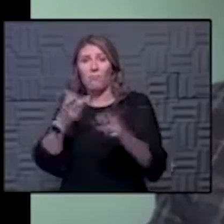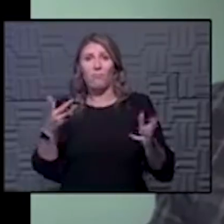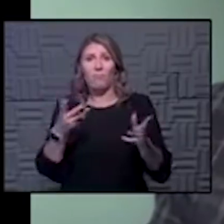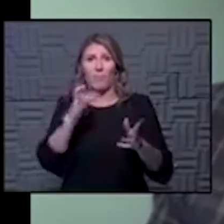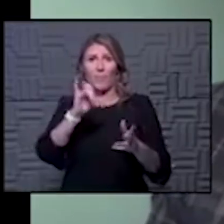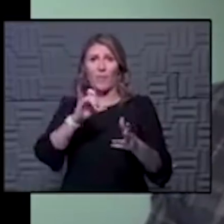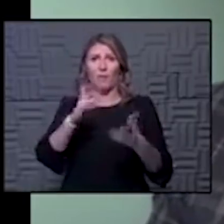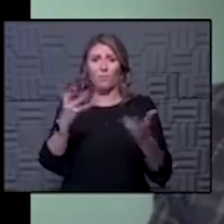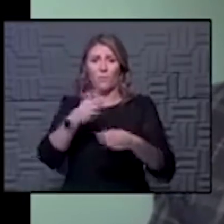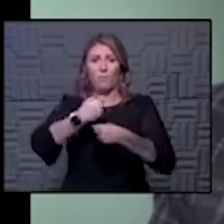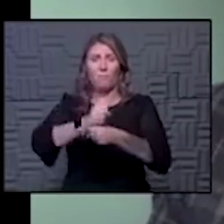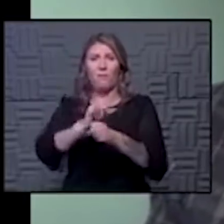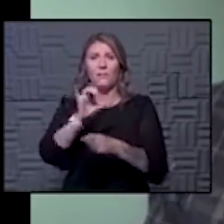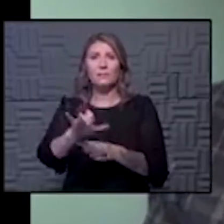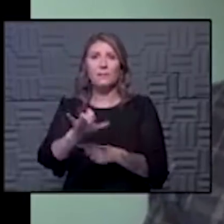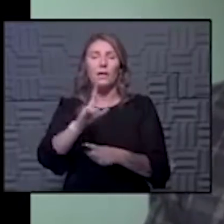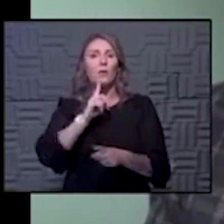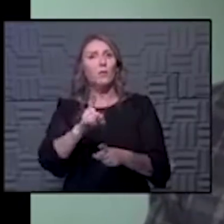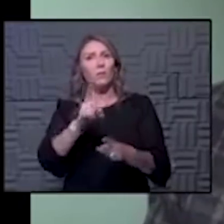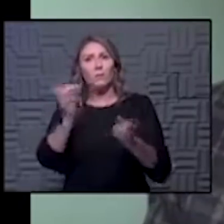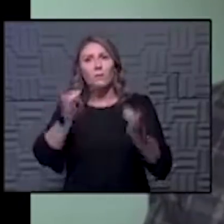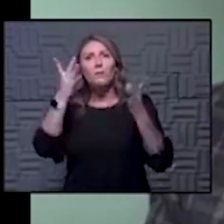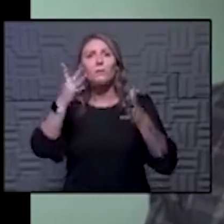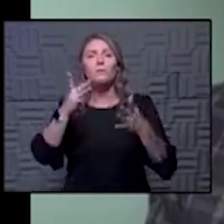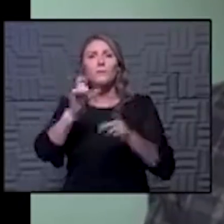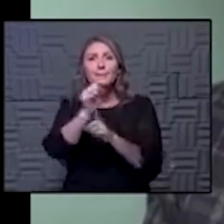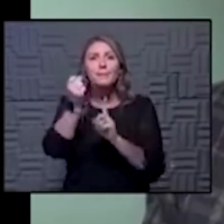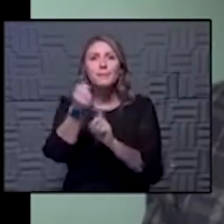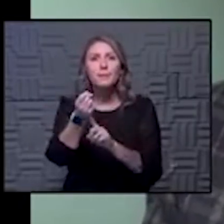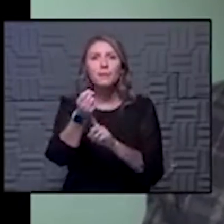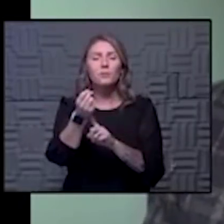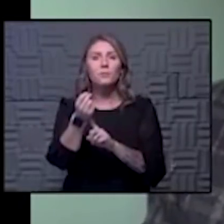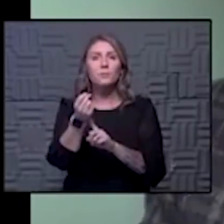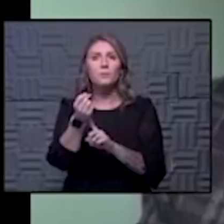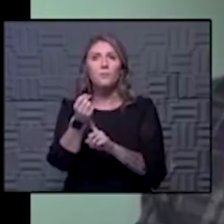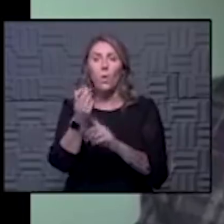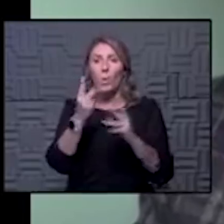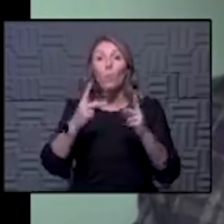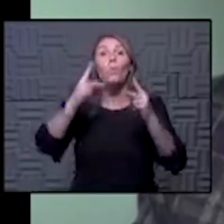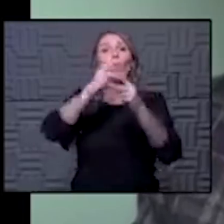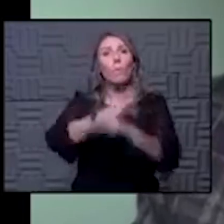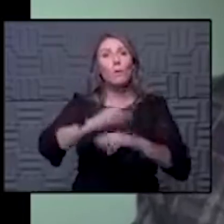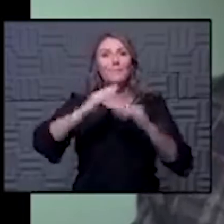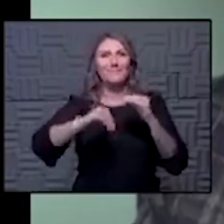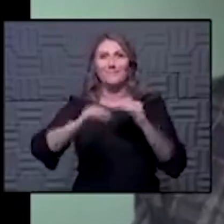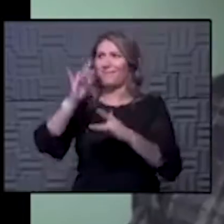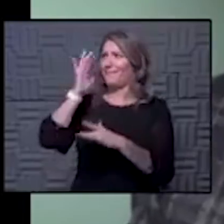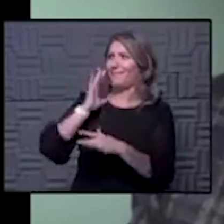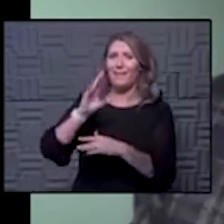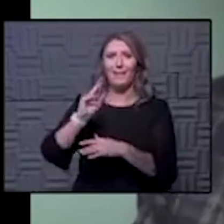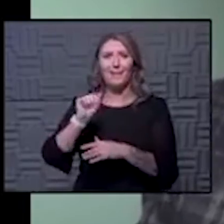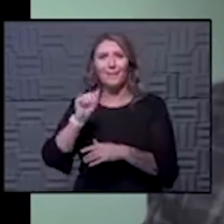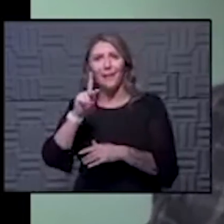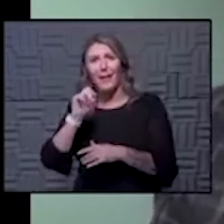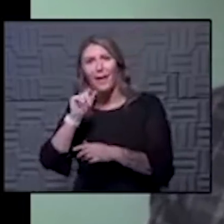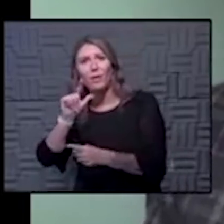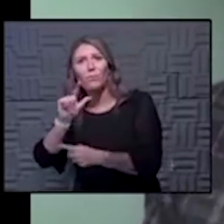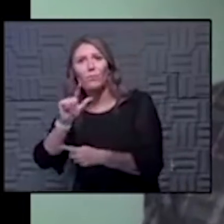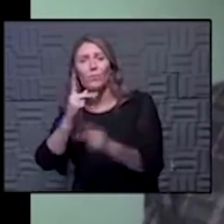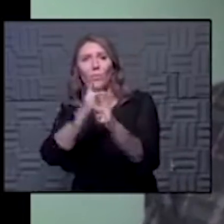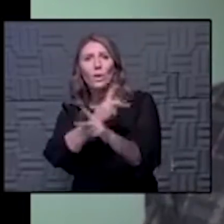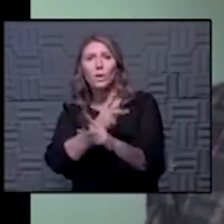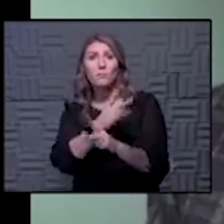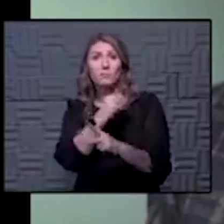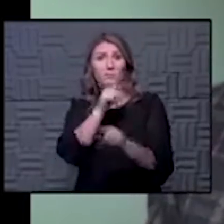this the really precarious situation we were in before, much worse than we were in April, much worse. And the